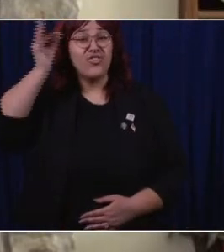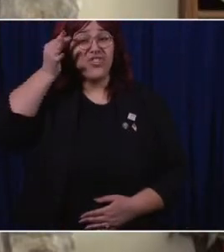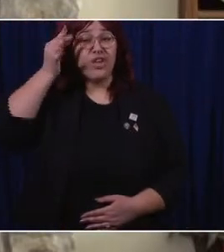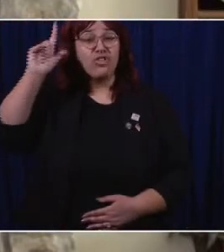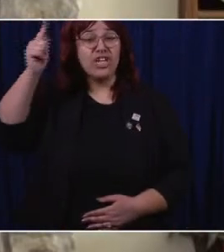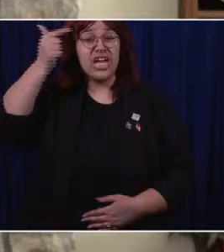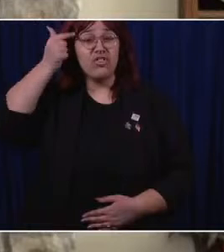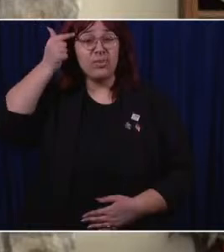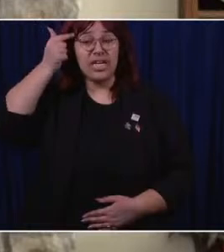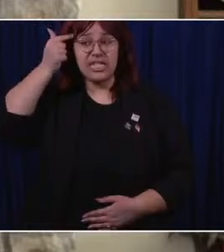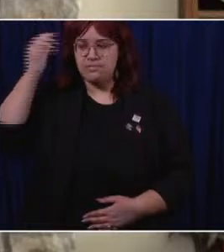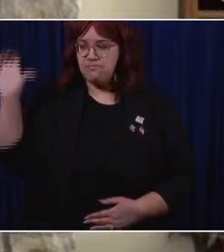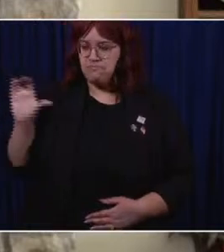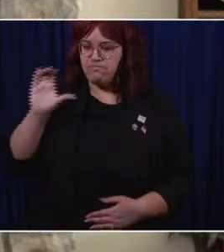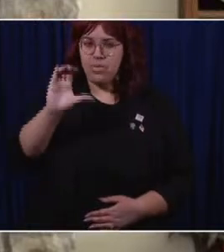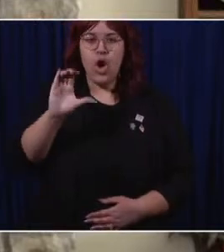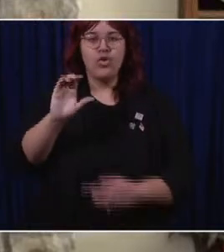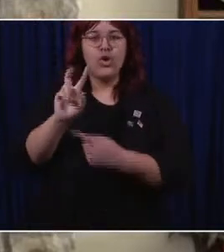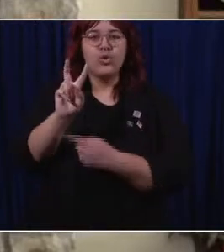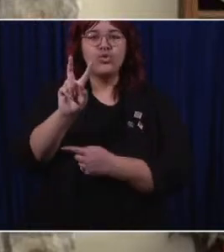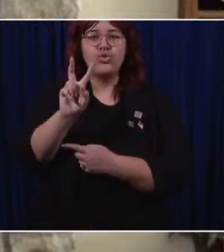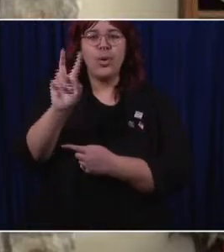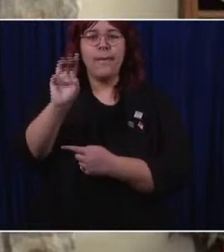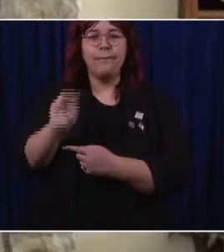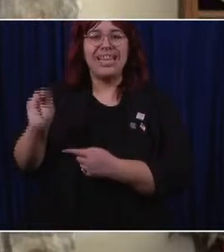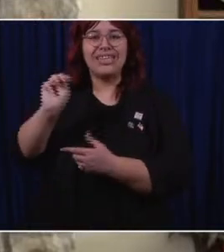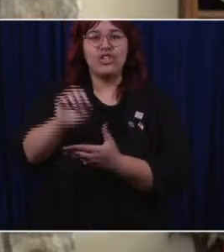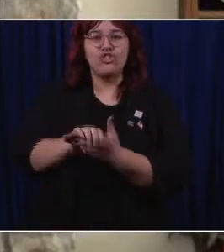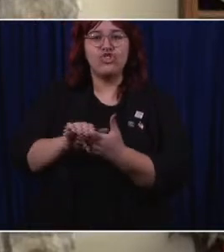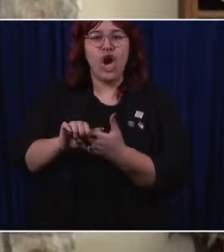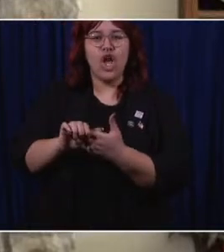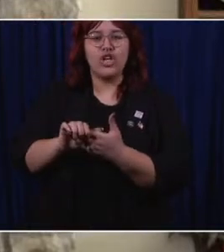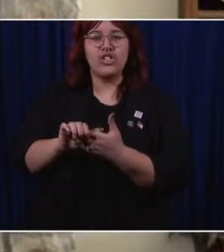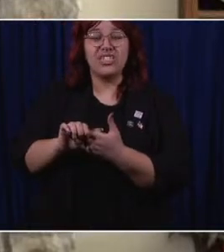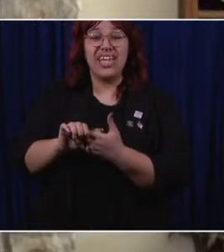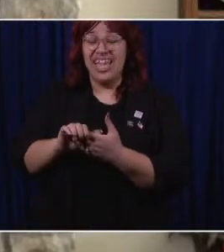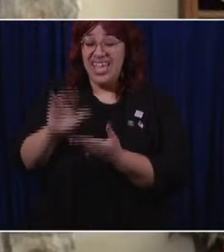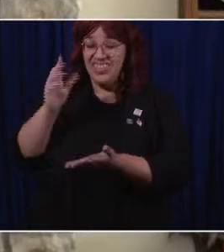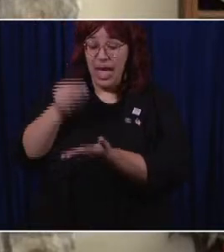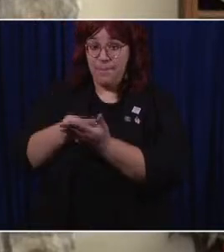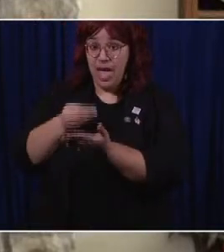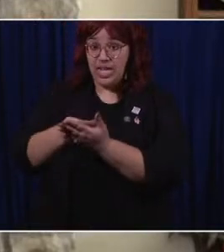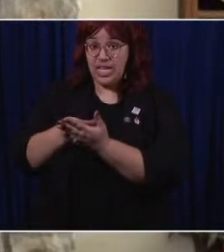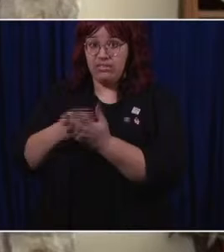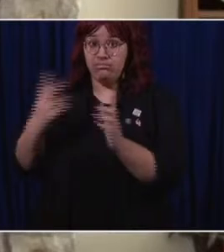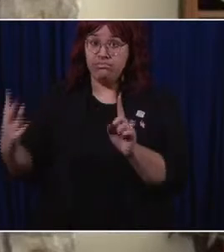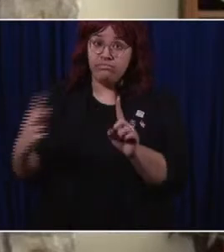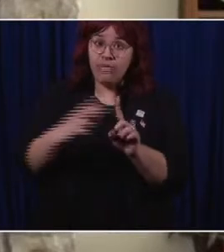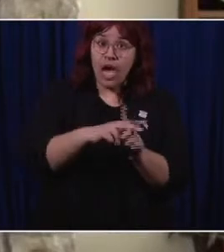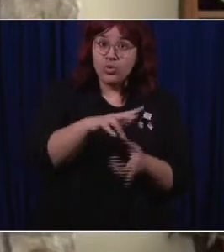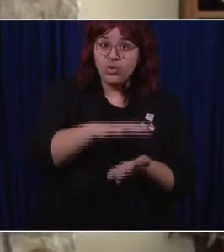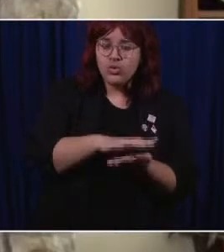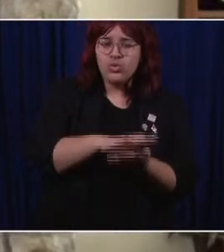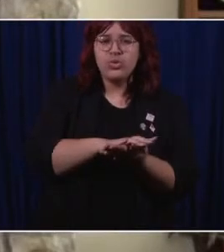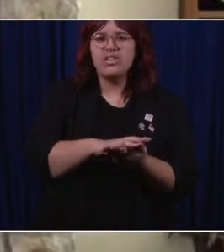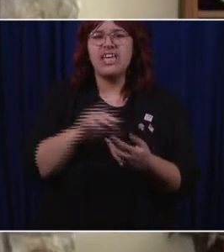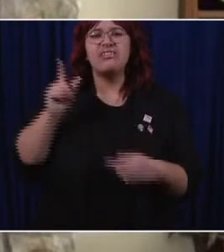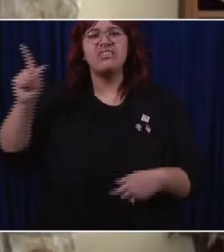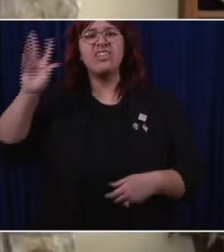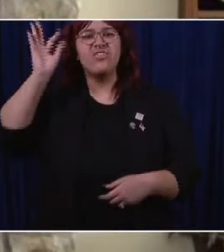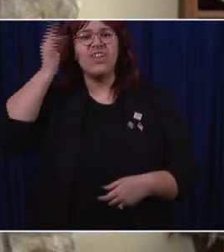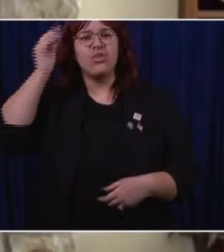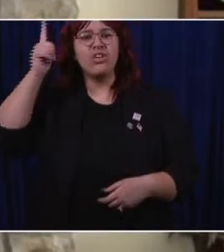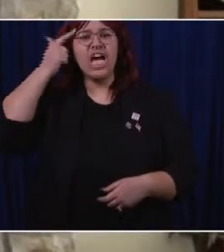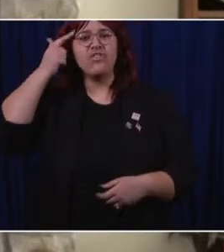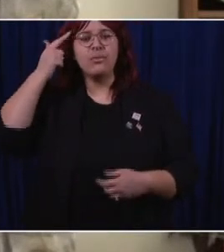to school districts? Is that managed by the state, kind of like the coronavirus relief fund dollars from? And what limitations are on that money?